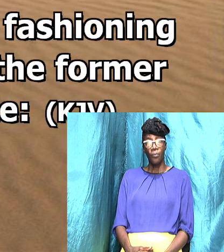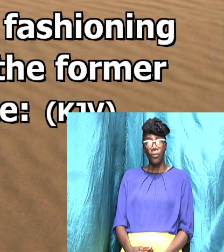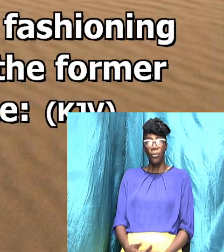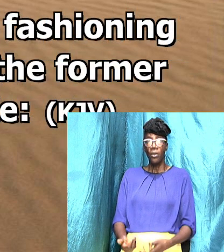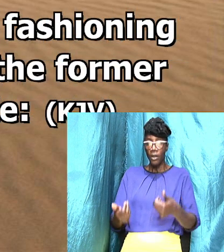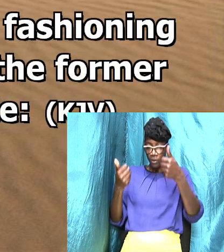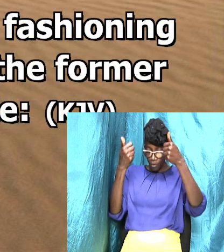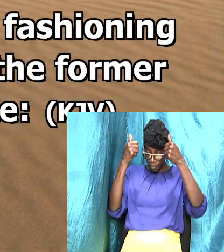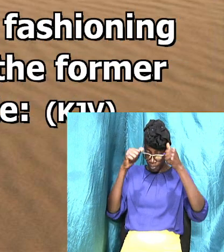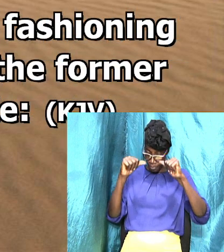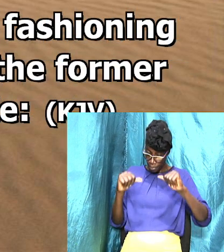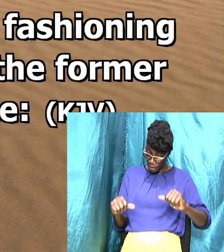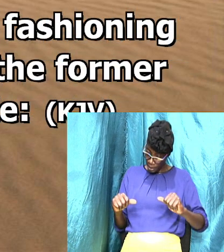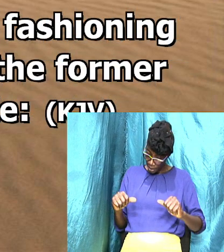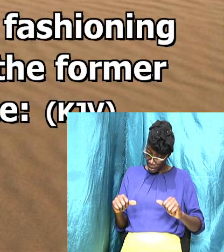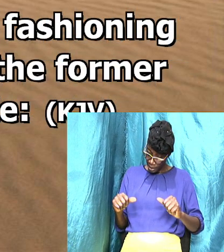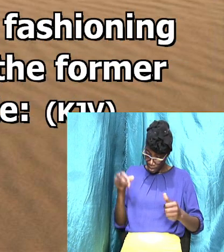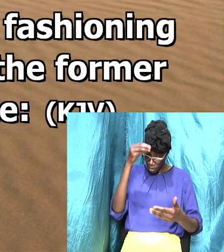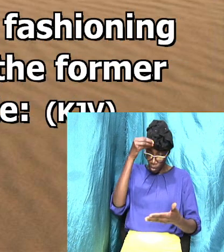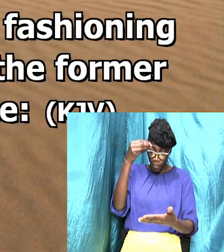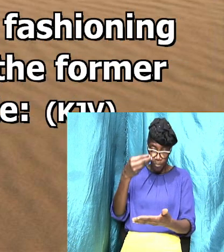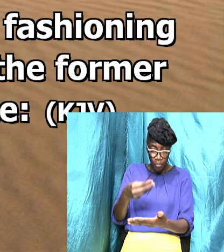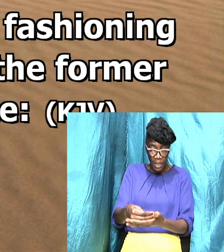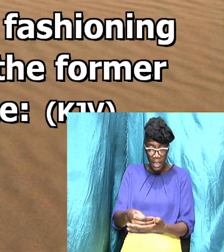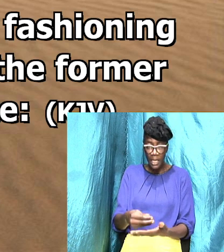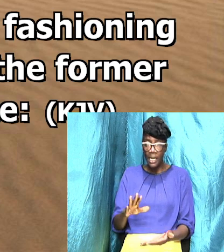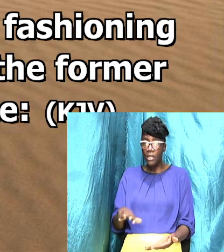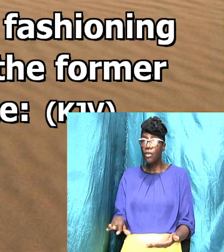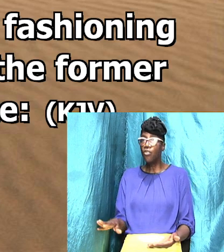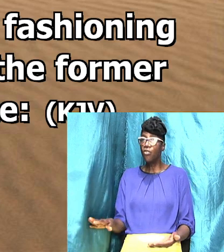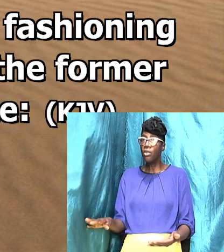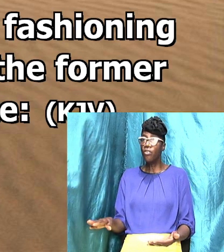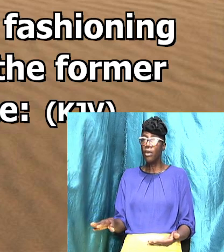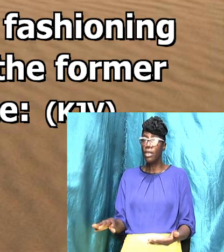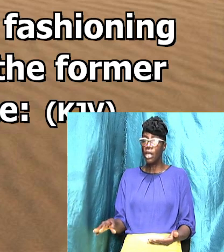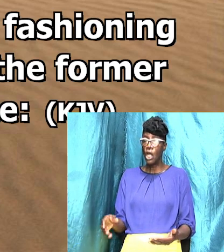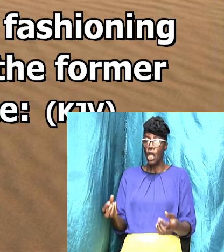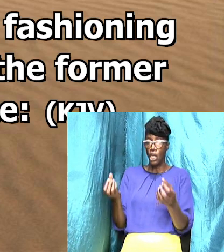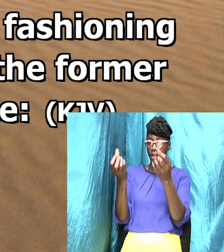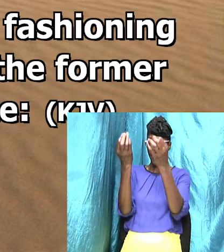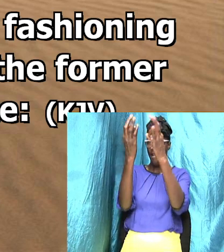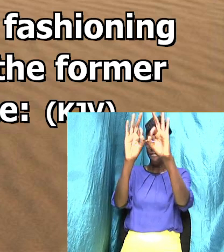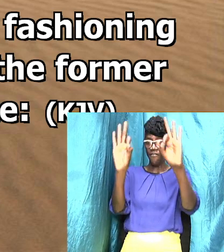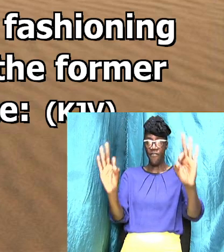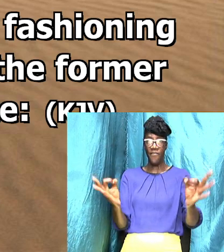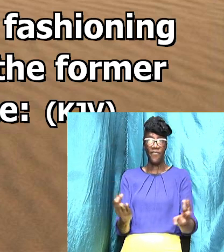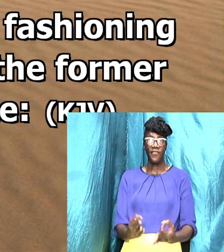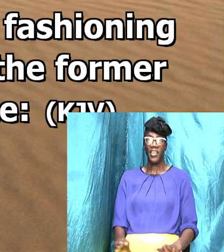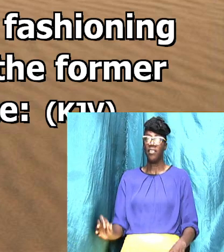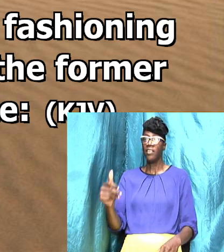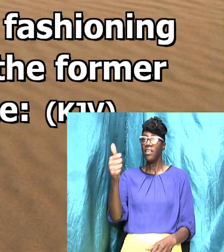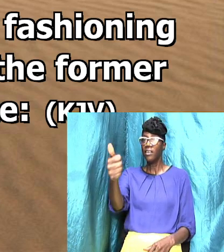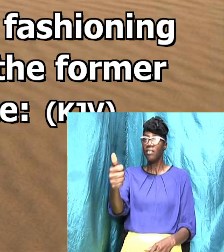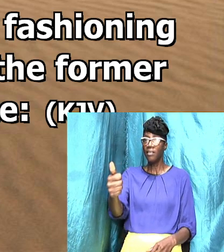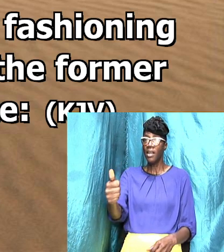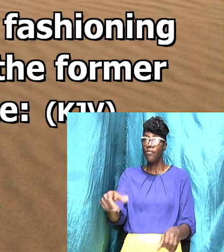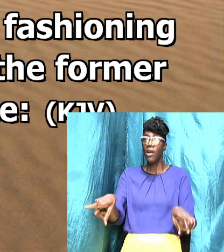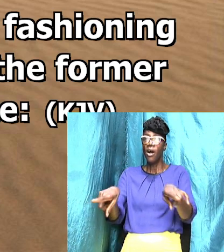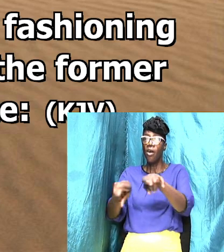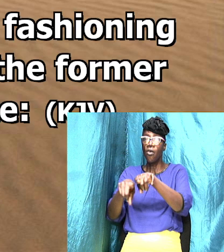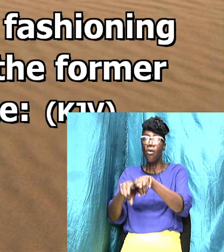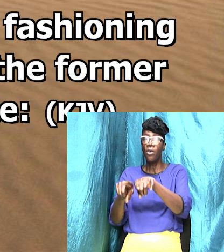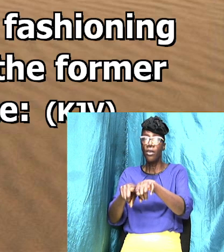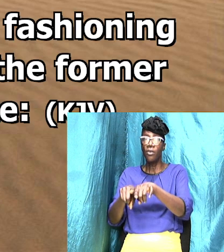As obedient children, not fashioning yourself according to the former